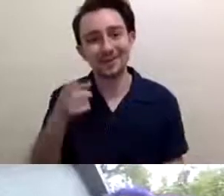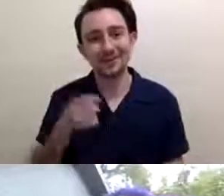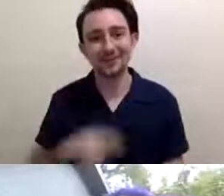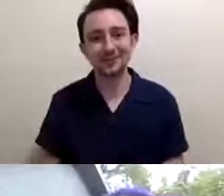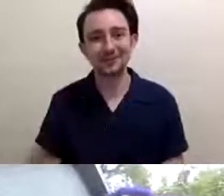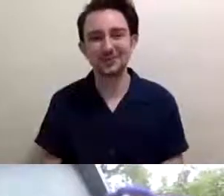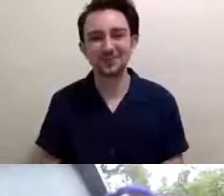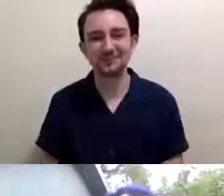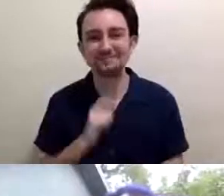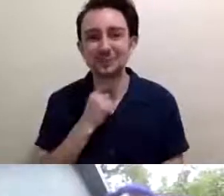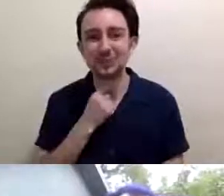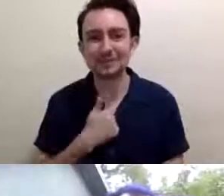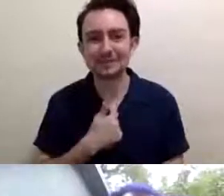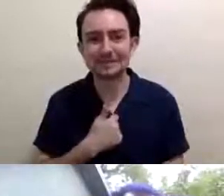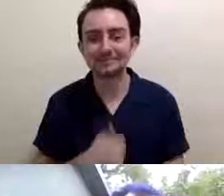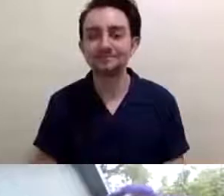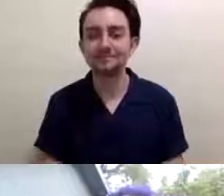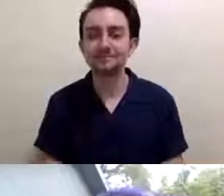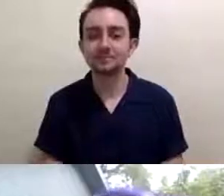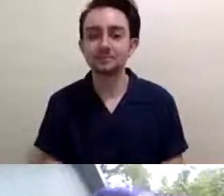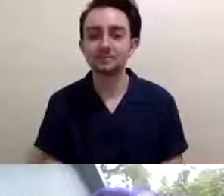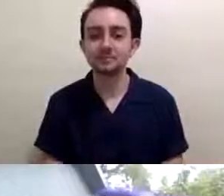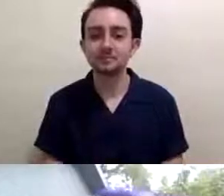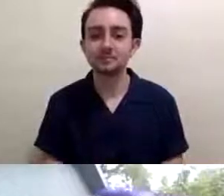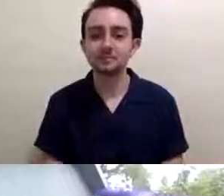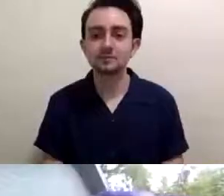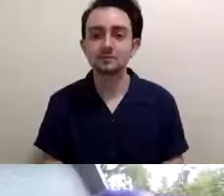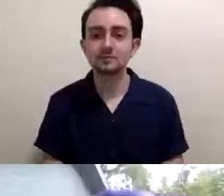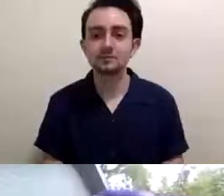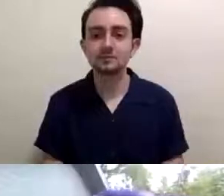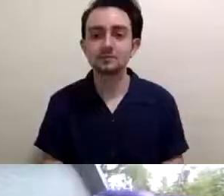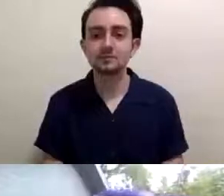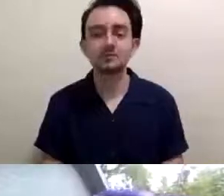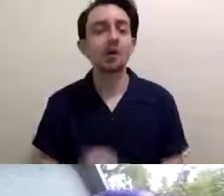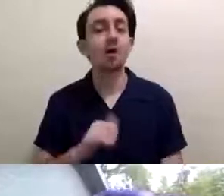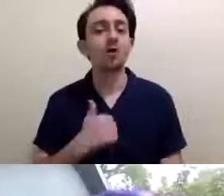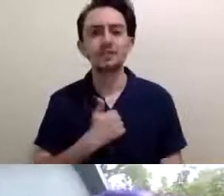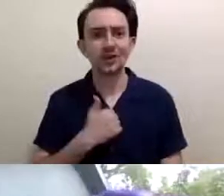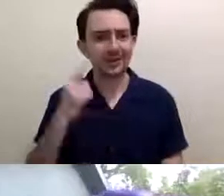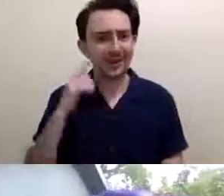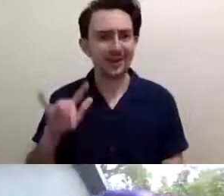We can't hear you. You're on mute. You're on mute. I even clicked it.